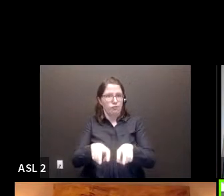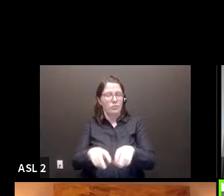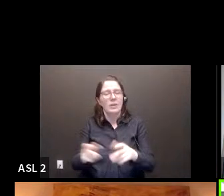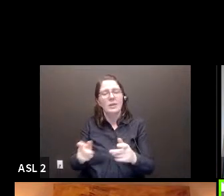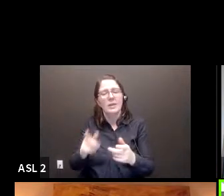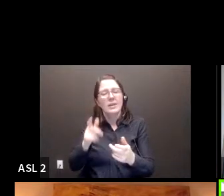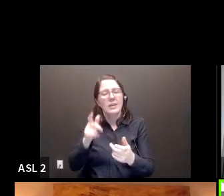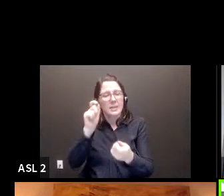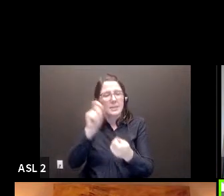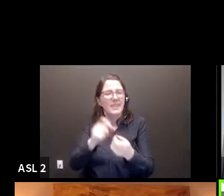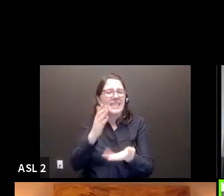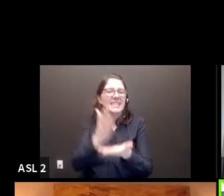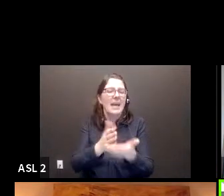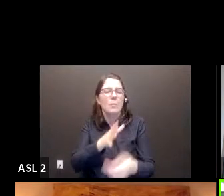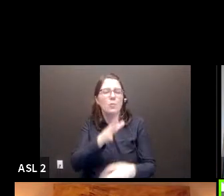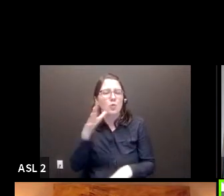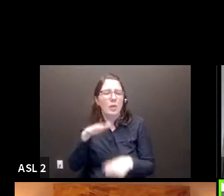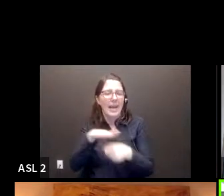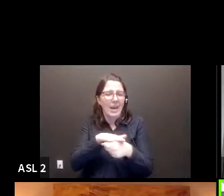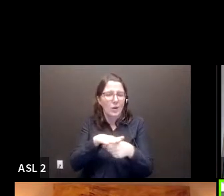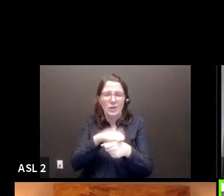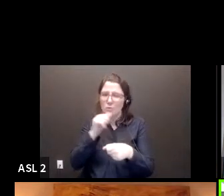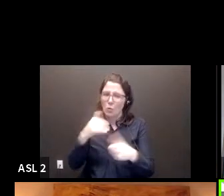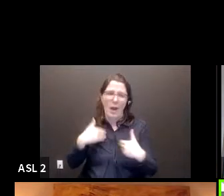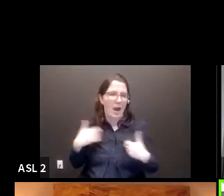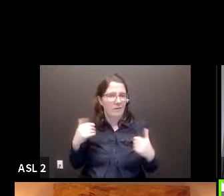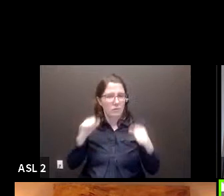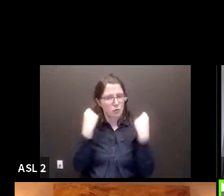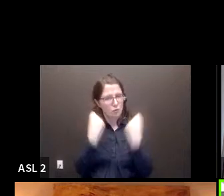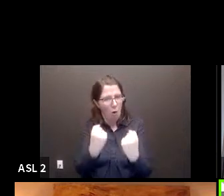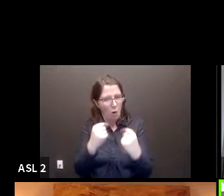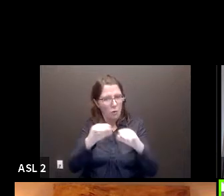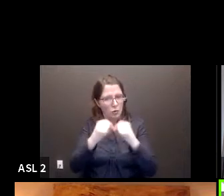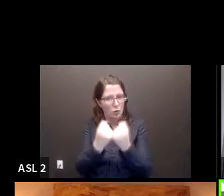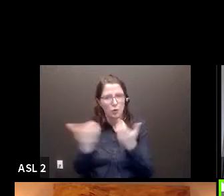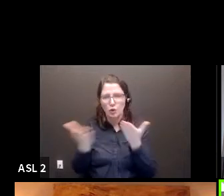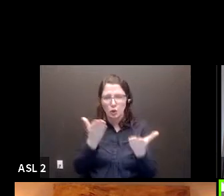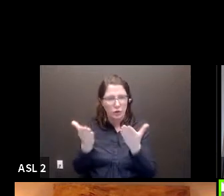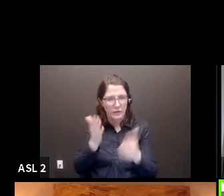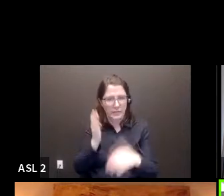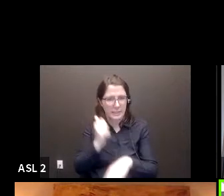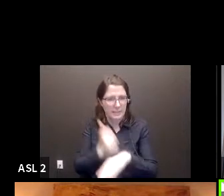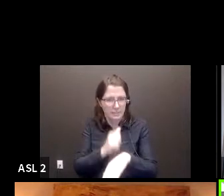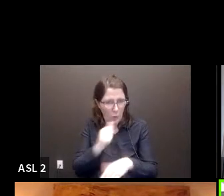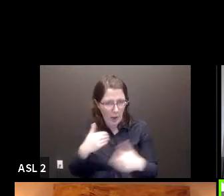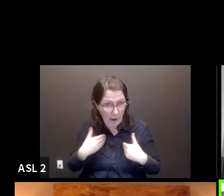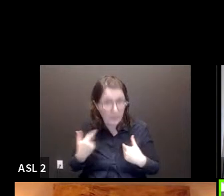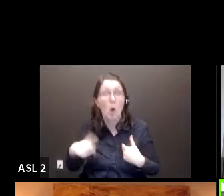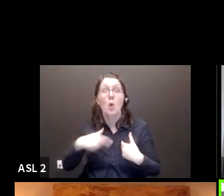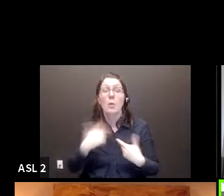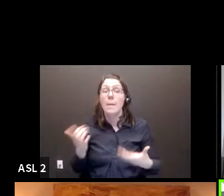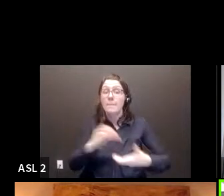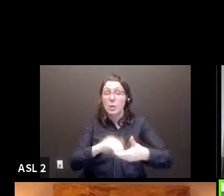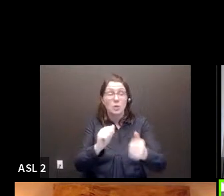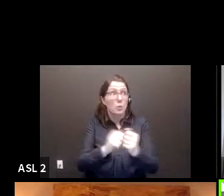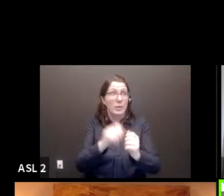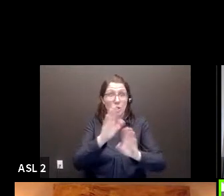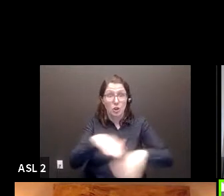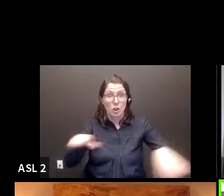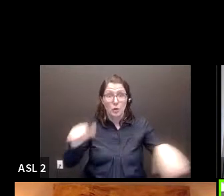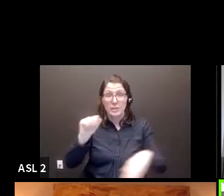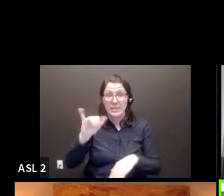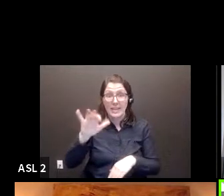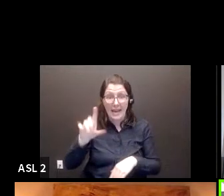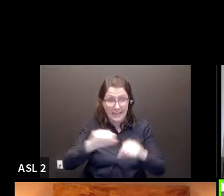percentage of social service providers available to them we have partnerships with children aid society and our youth outreach workers we have